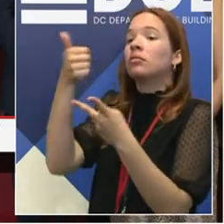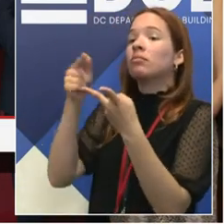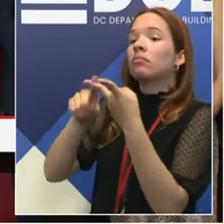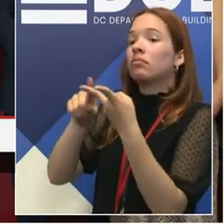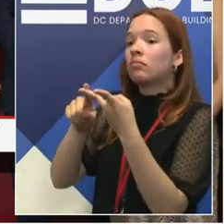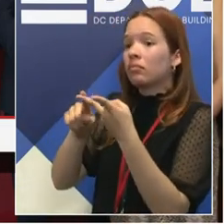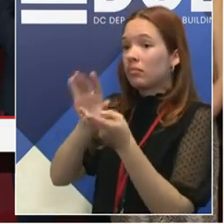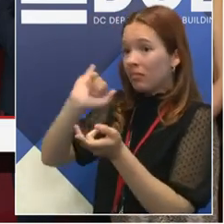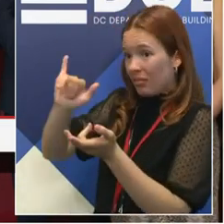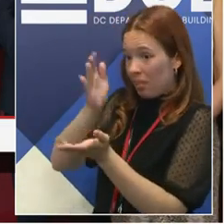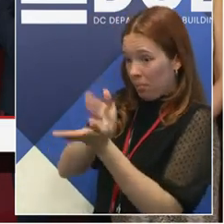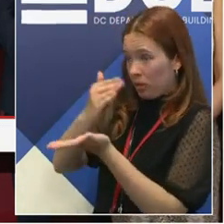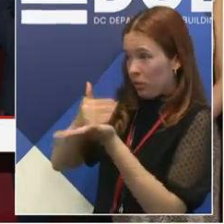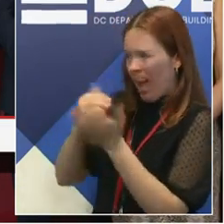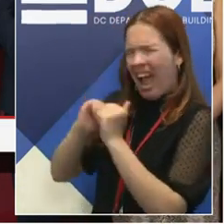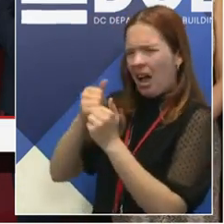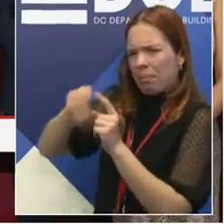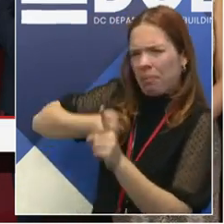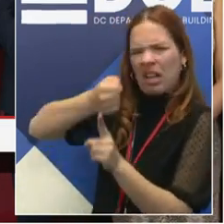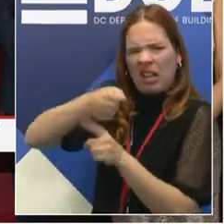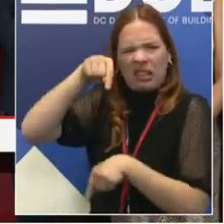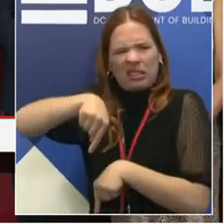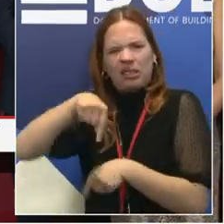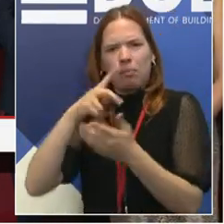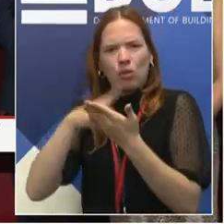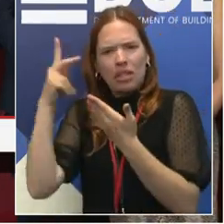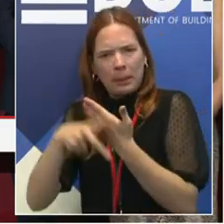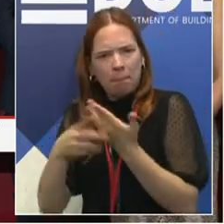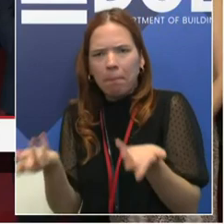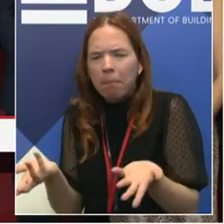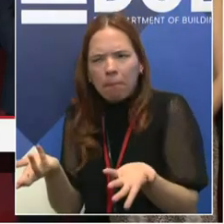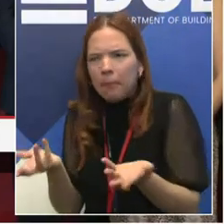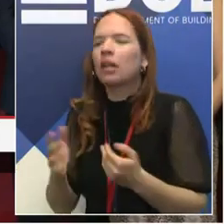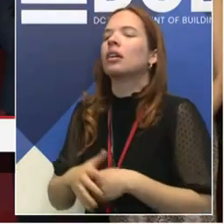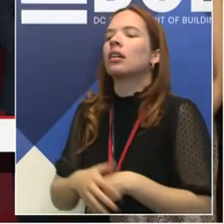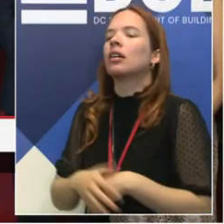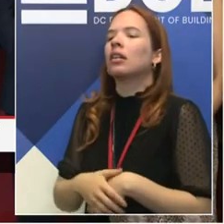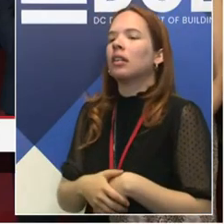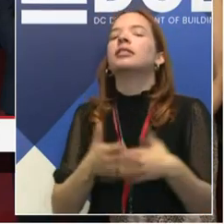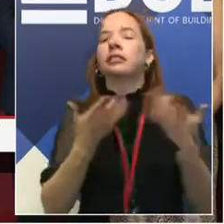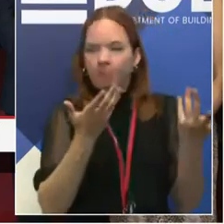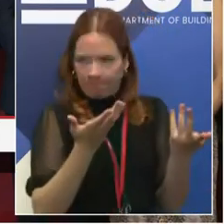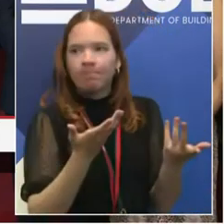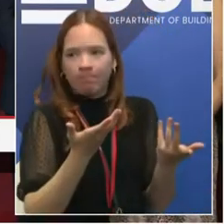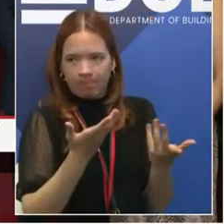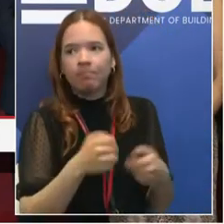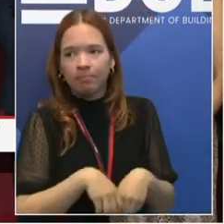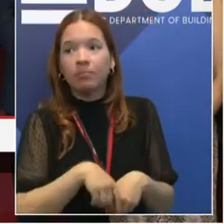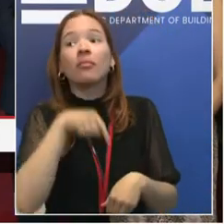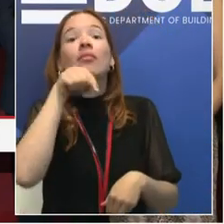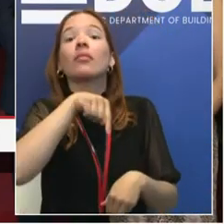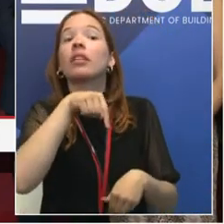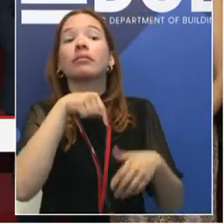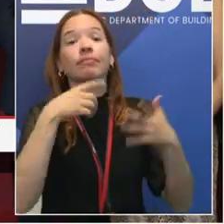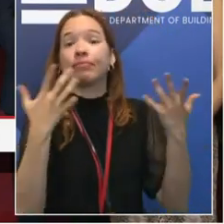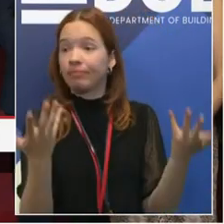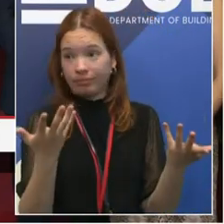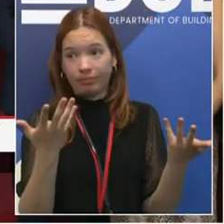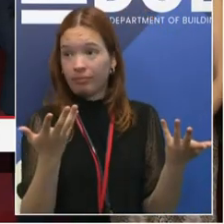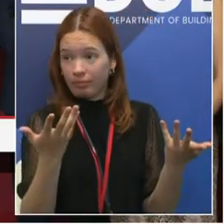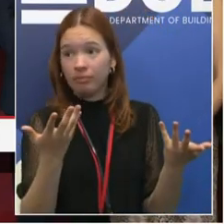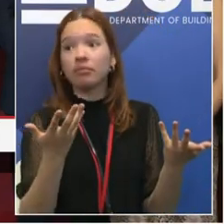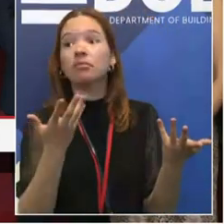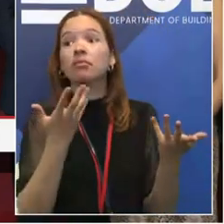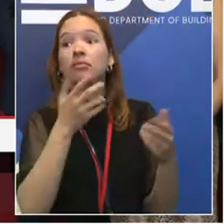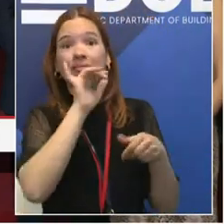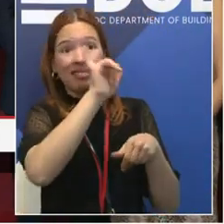to suggest that vacant and blighted buildings are a problem specific to the district is quite wrong.